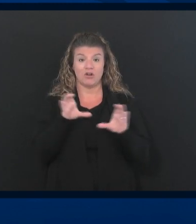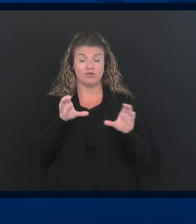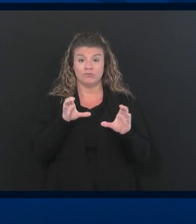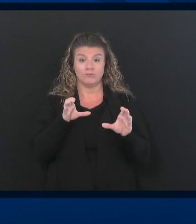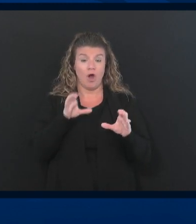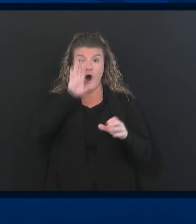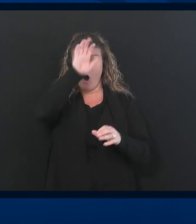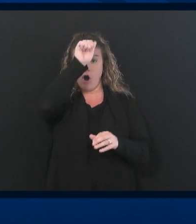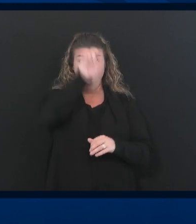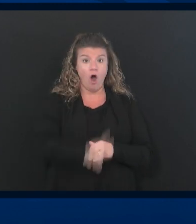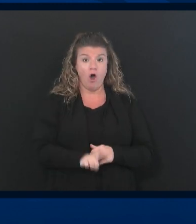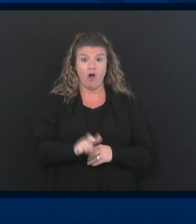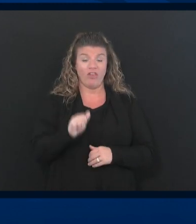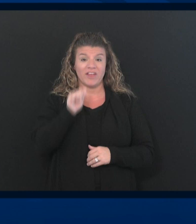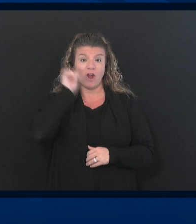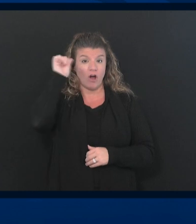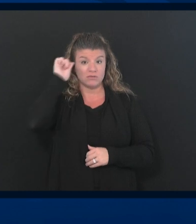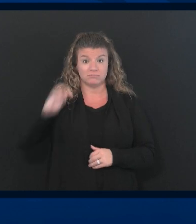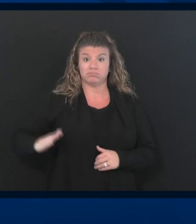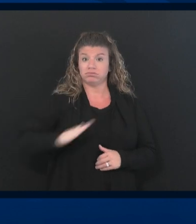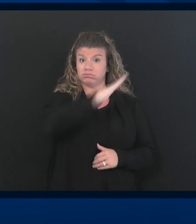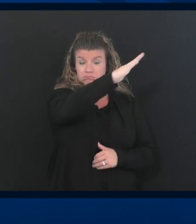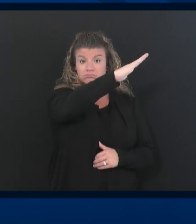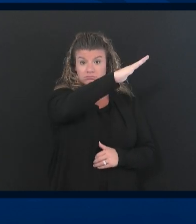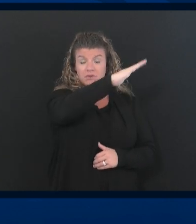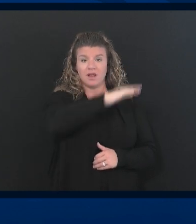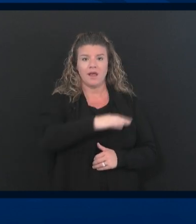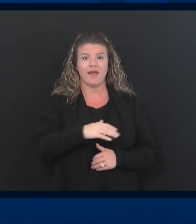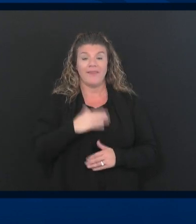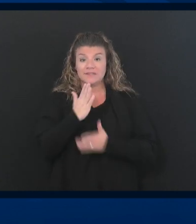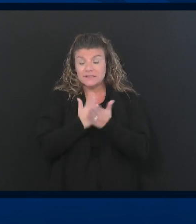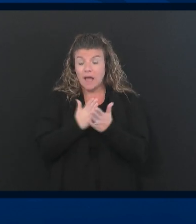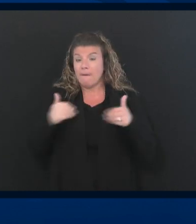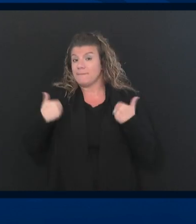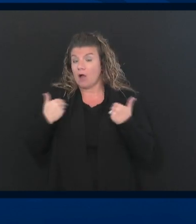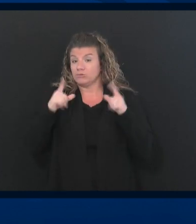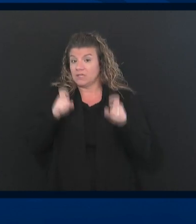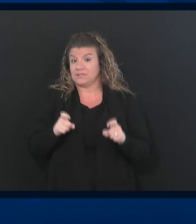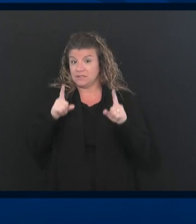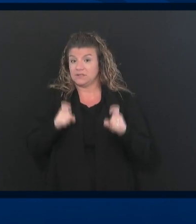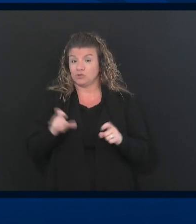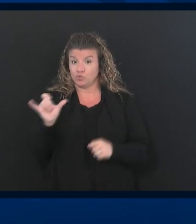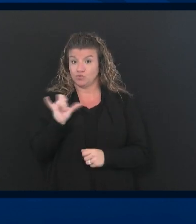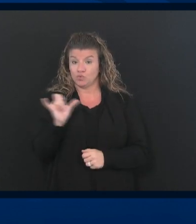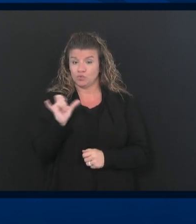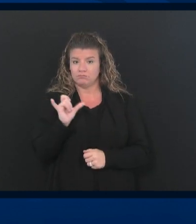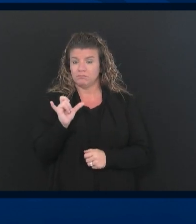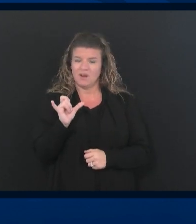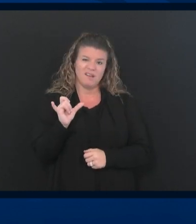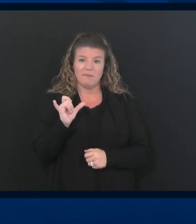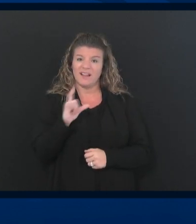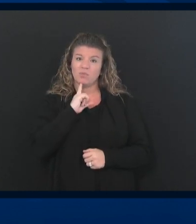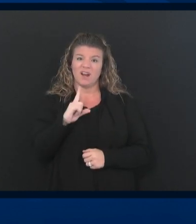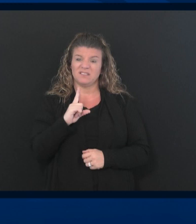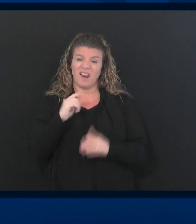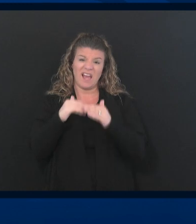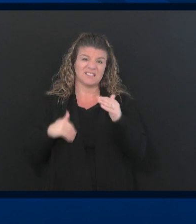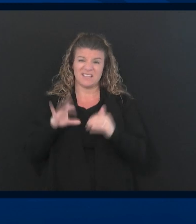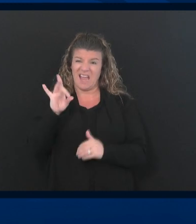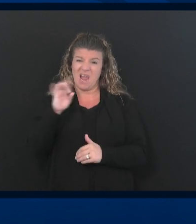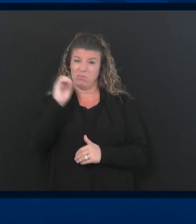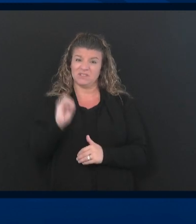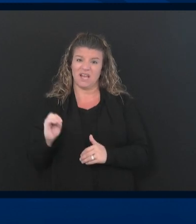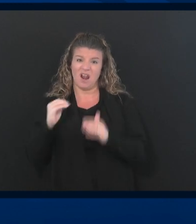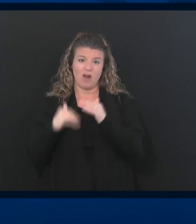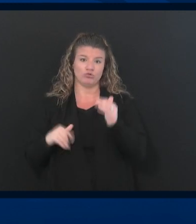lifespan. And then you've got some testing done at the younger ages as well, but that's about 8% have been